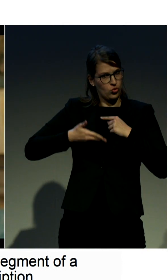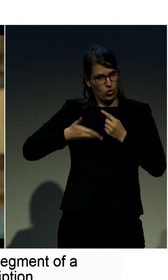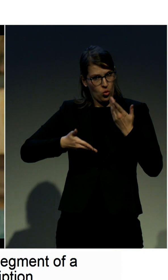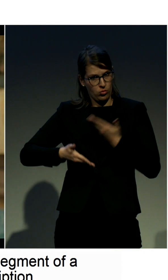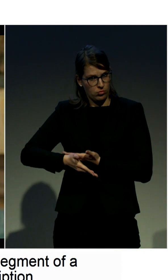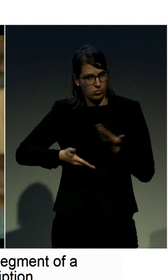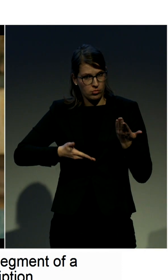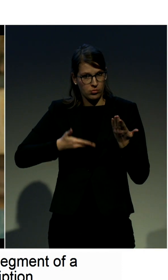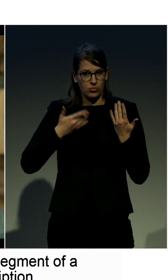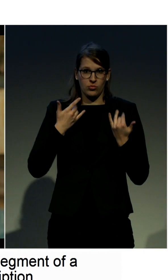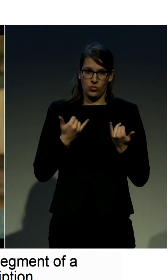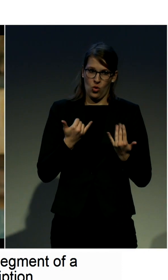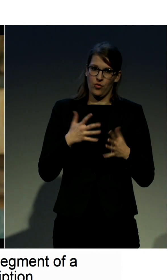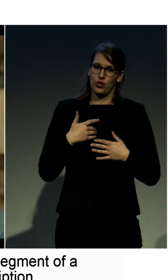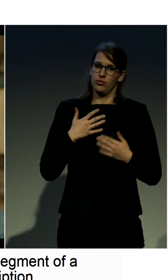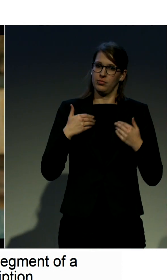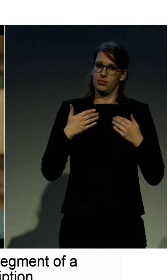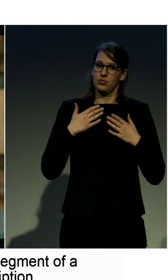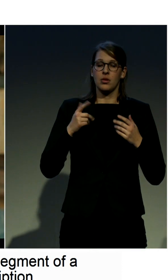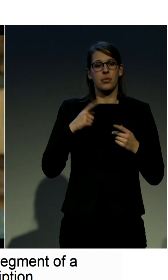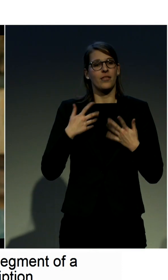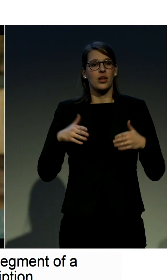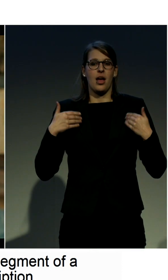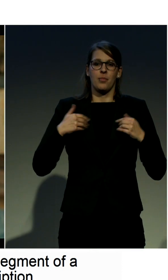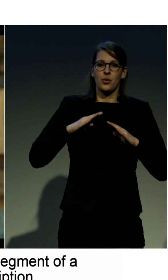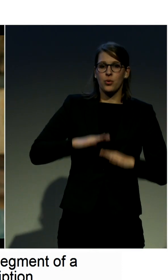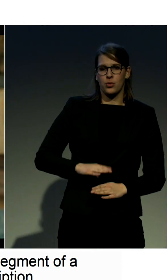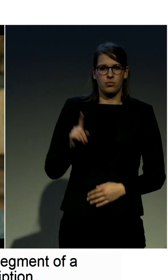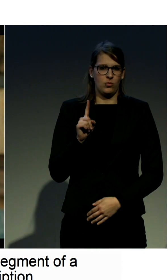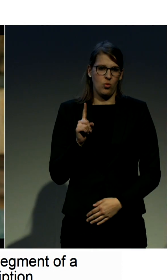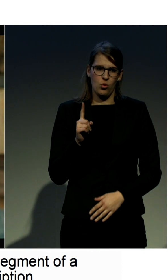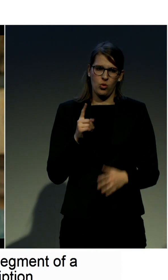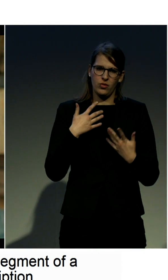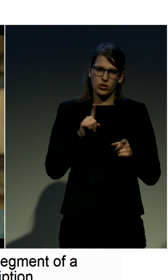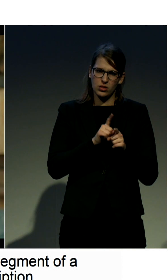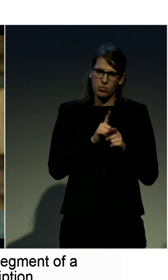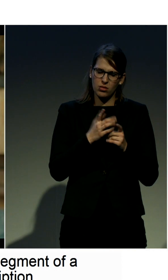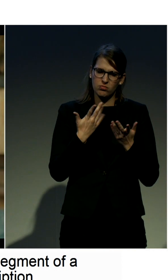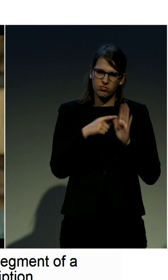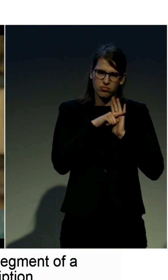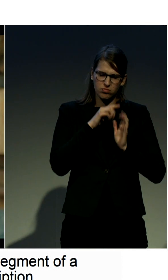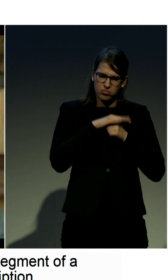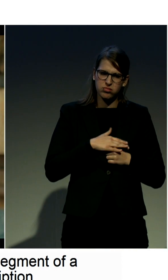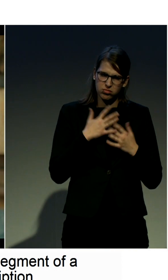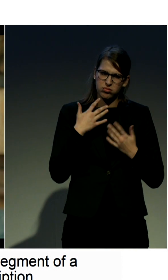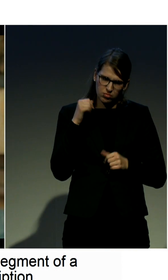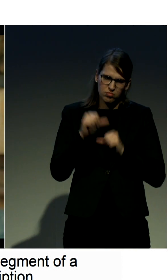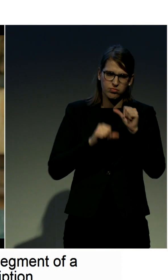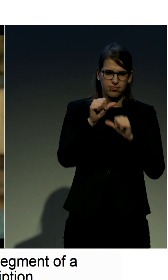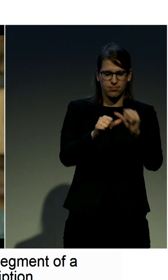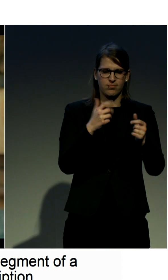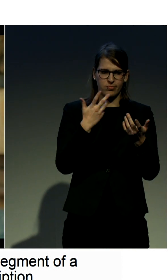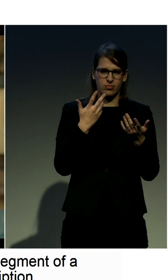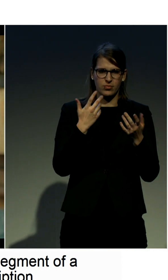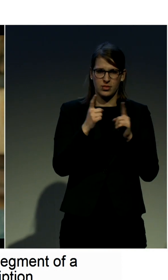the violence that had started then kind of just escalated. And from there on, it moved